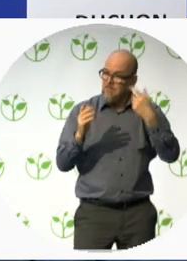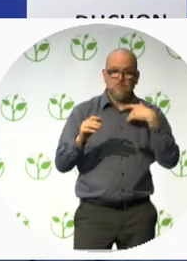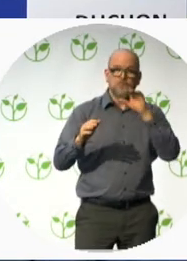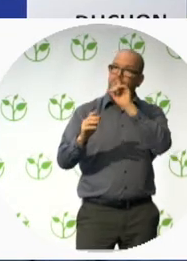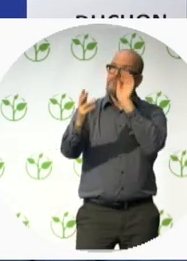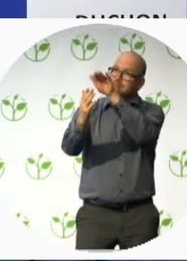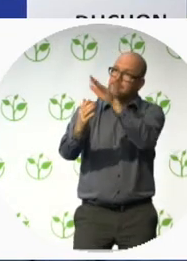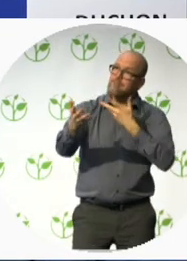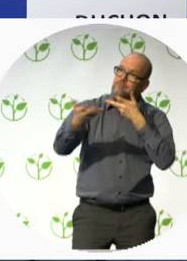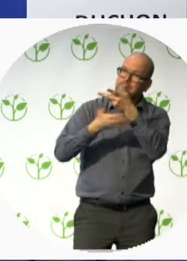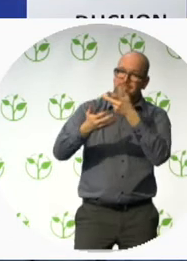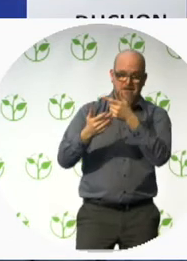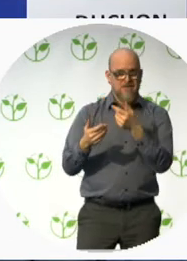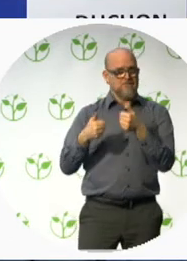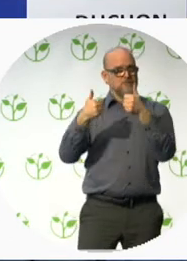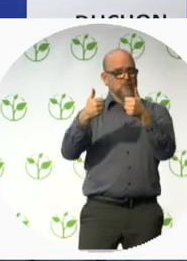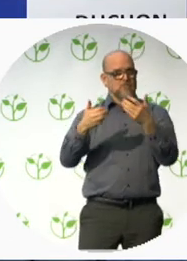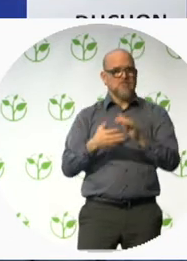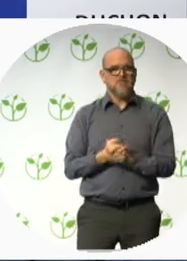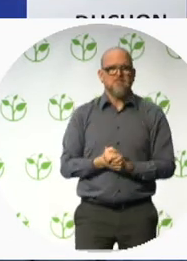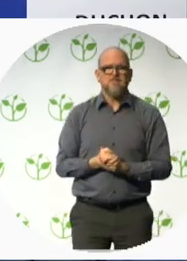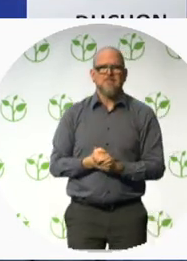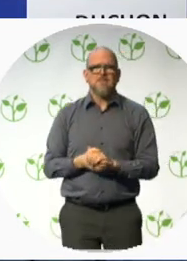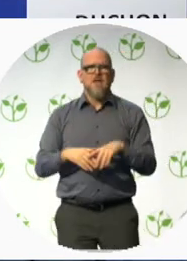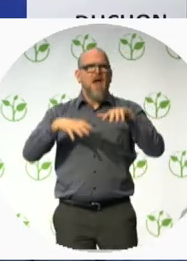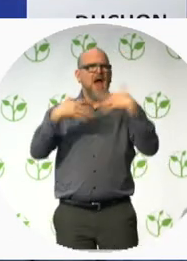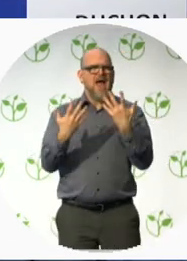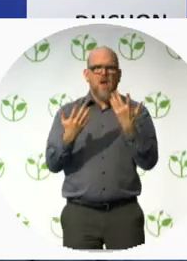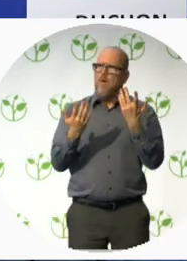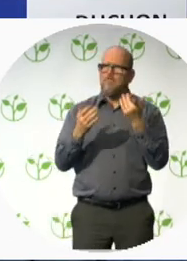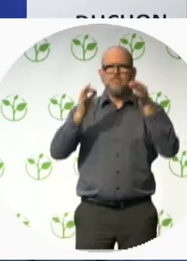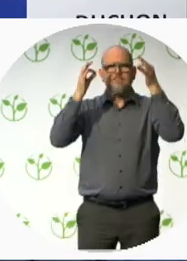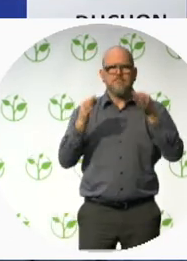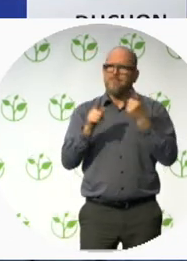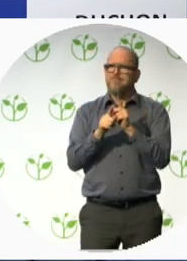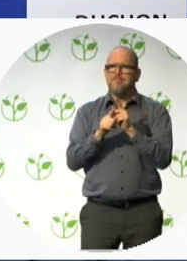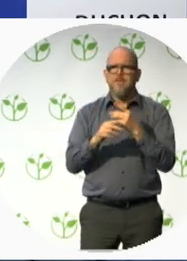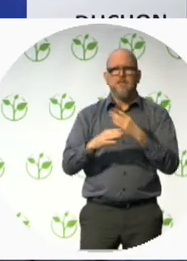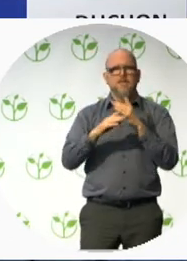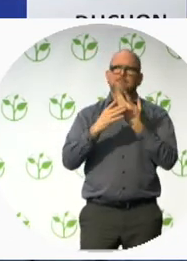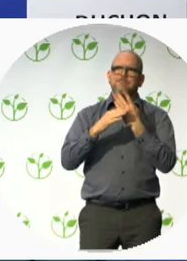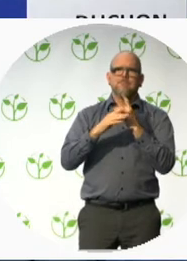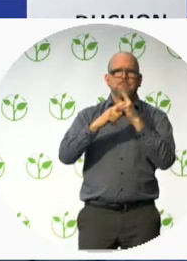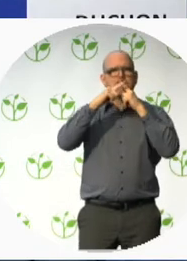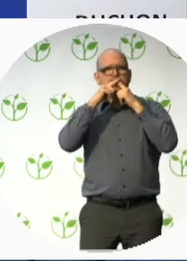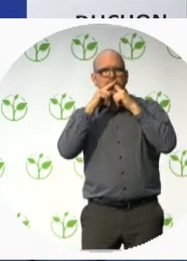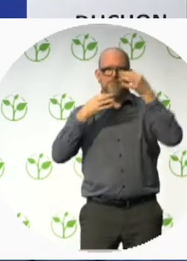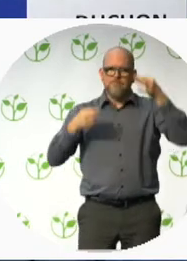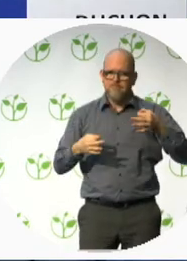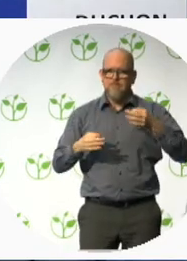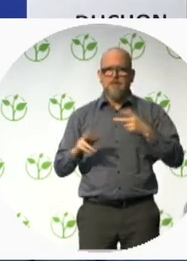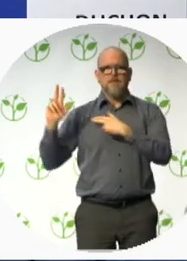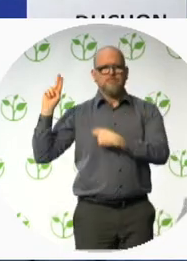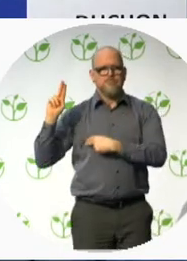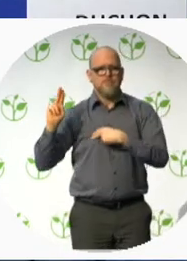About security. Security is very important for us. So no matter in which way you communicate with us, your